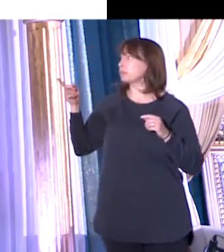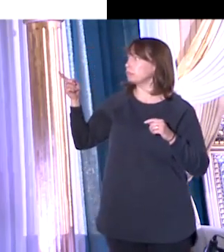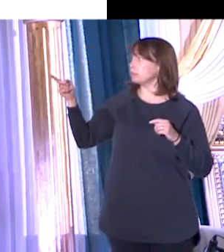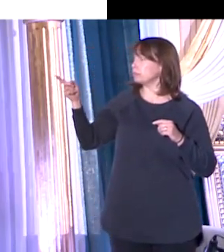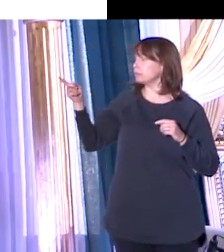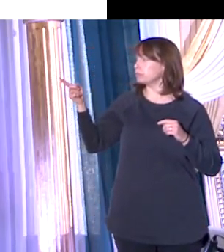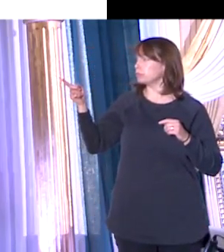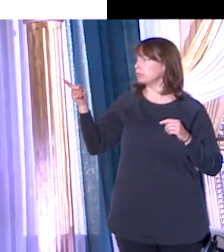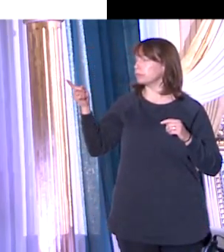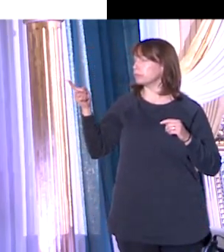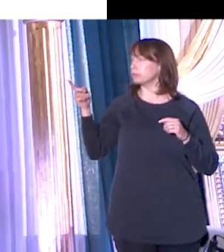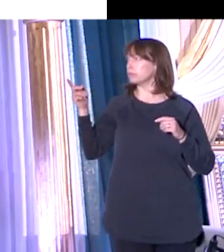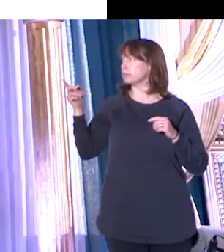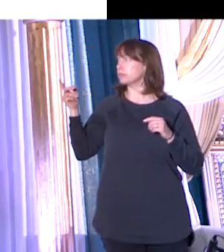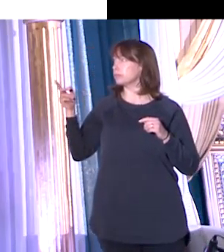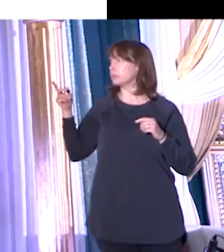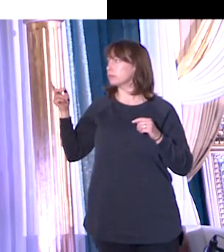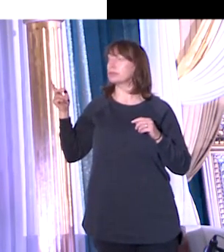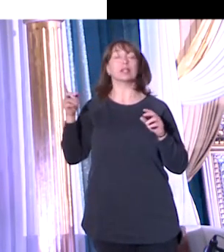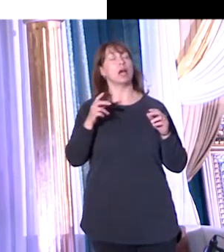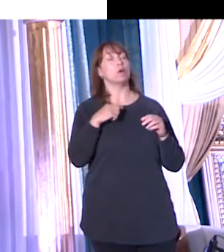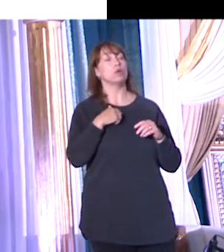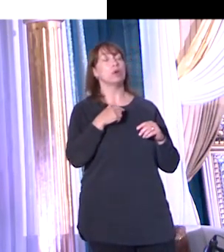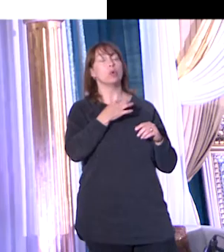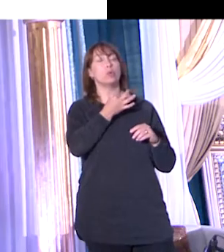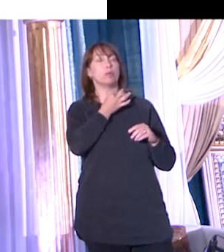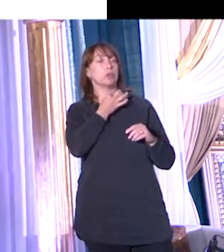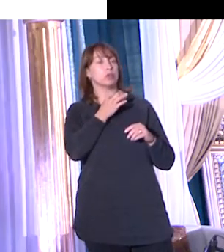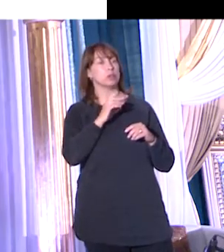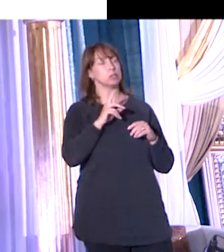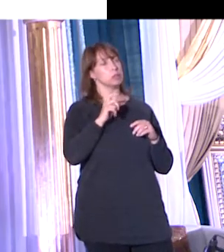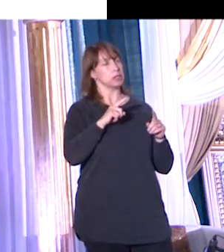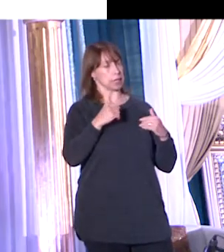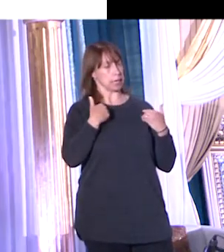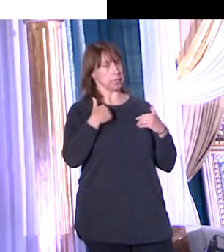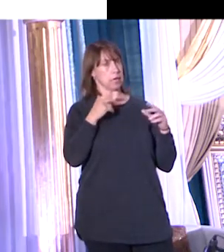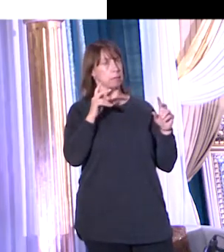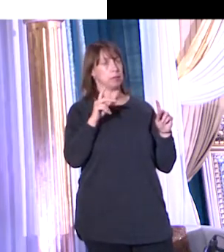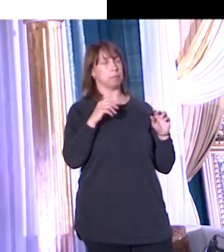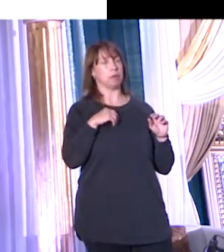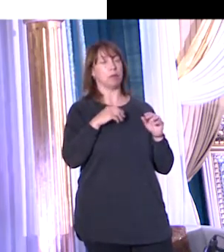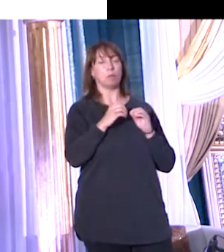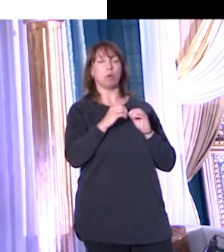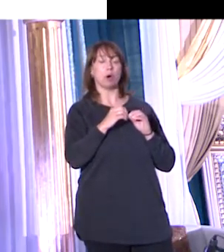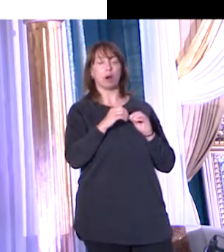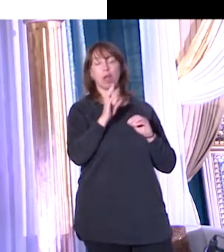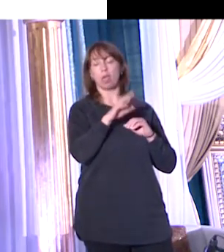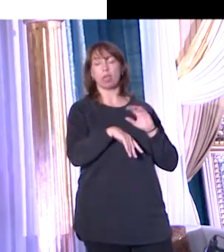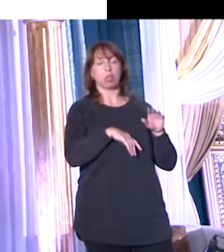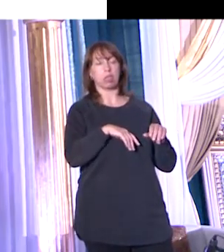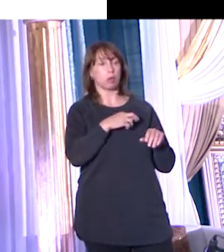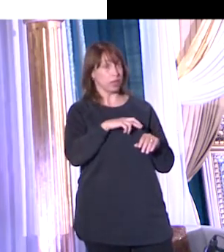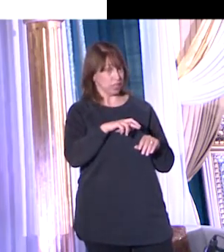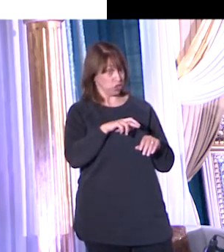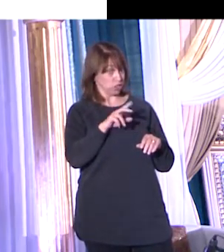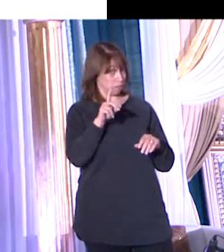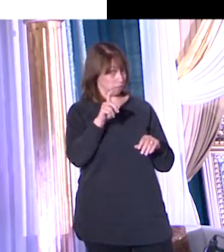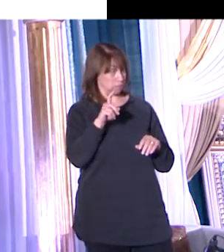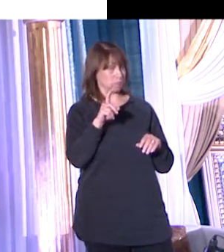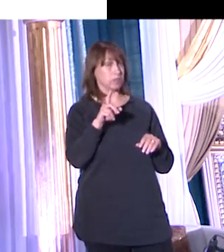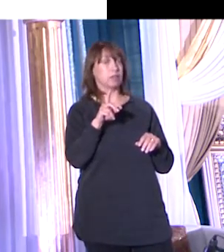youth is growing weaker over time. Often a concern of parents is what's happening to their children